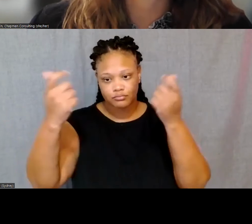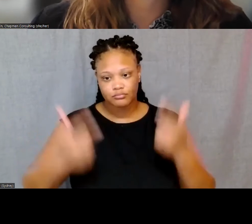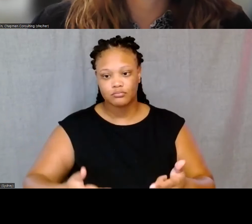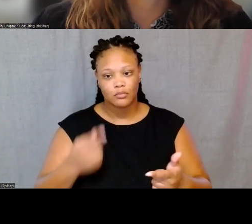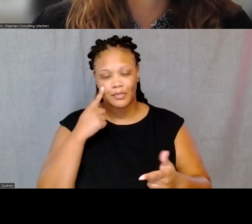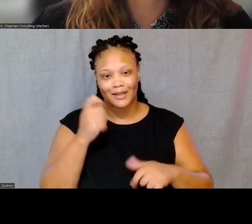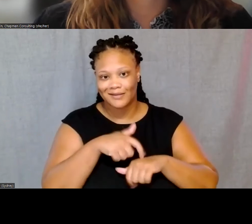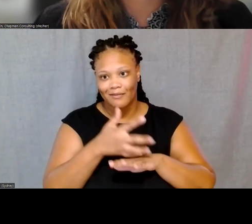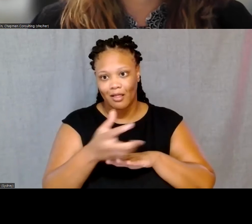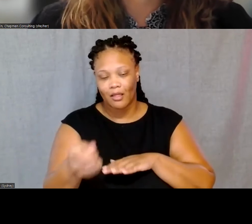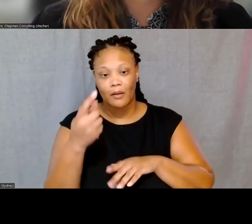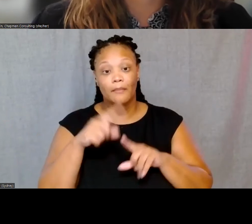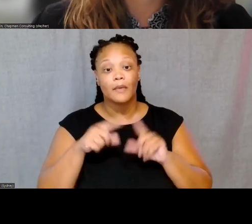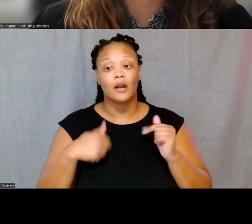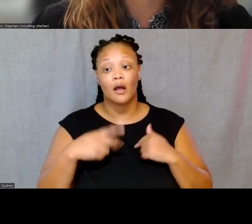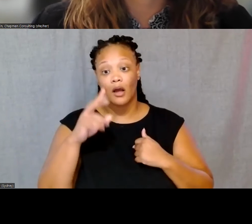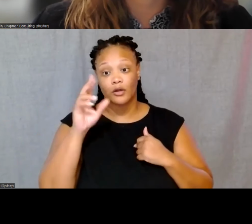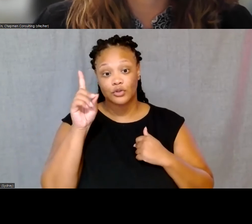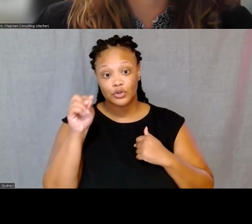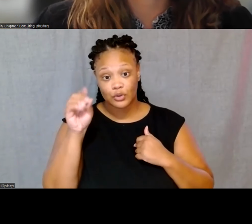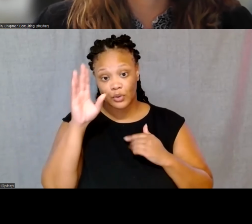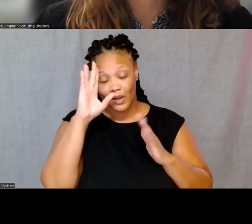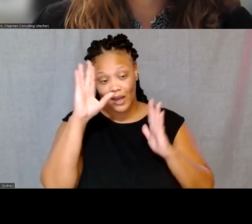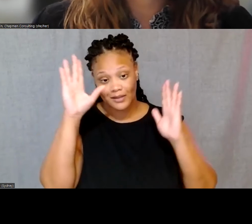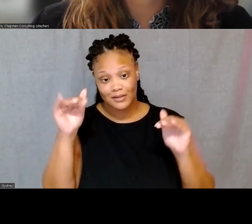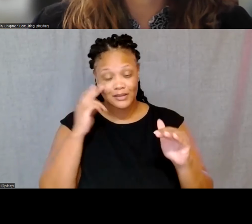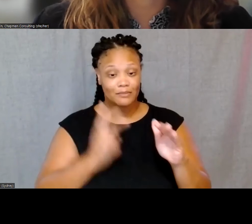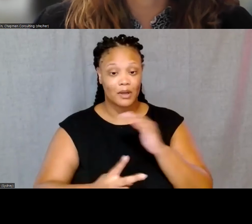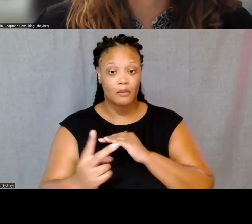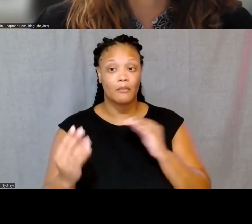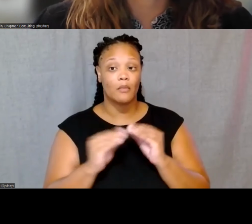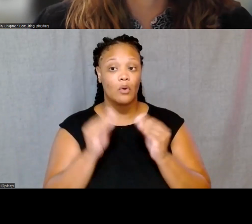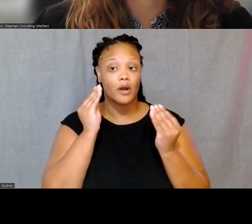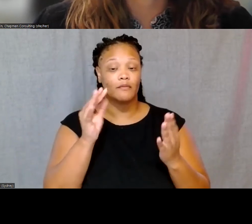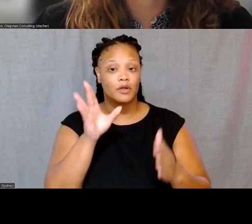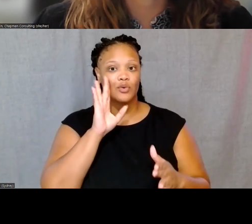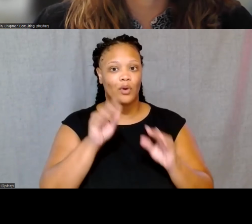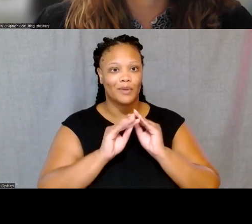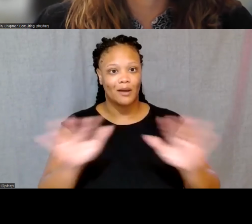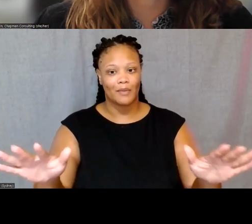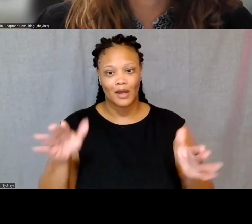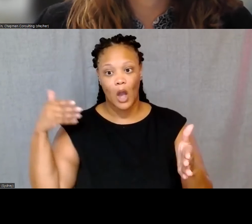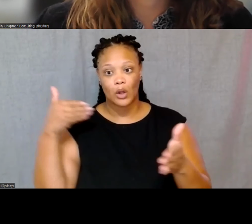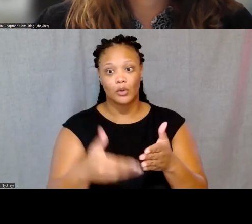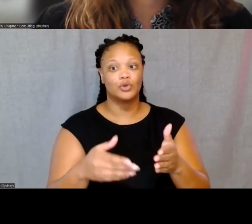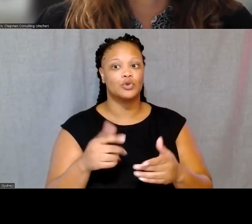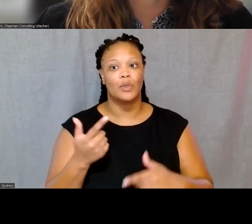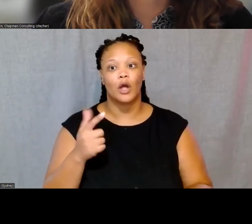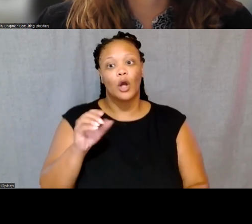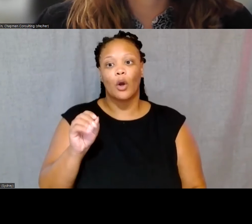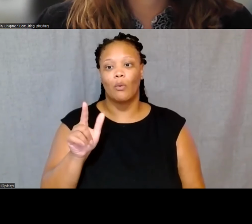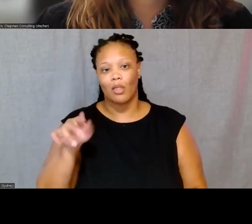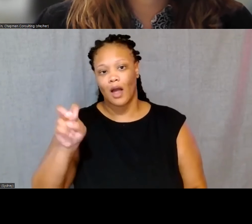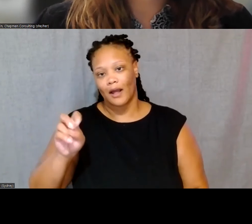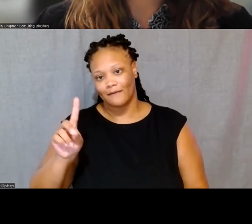activities, but I do anticipate that more information on this initiative will be forthcoming as we get closer to the go live date.